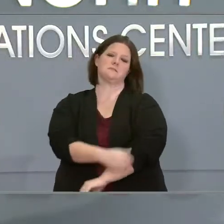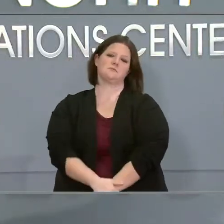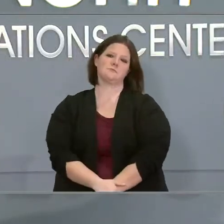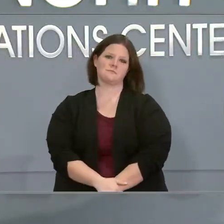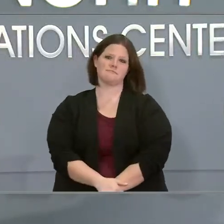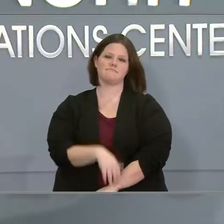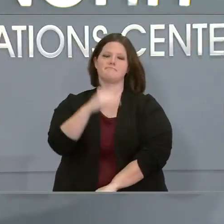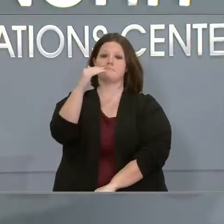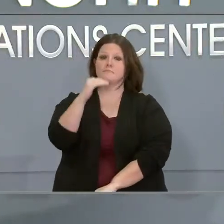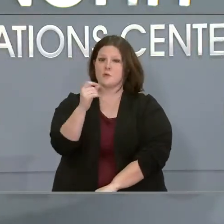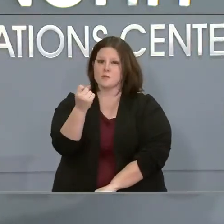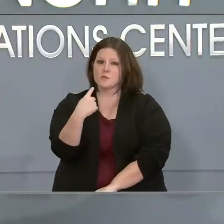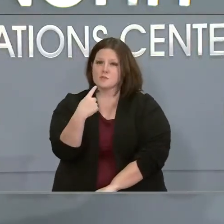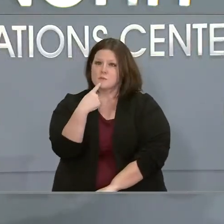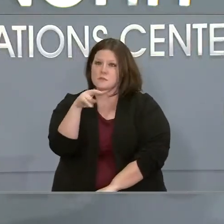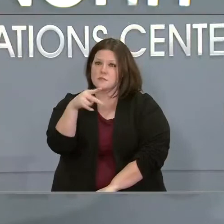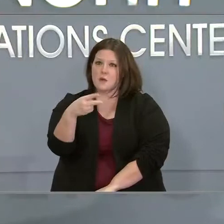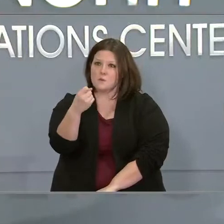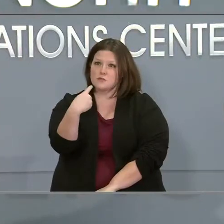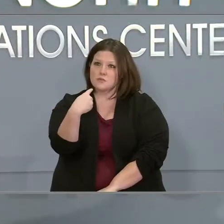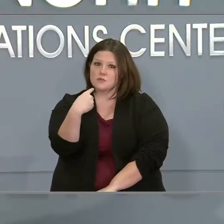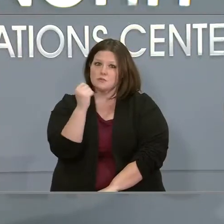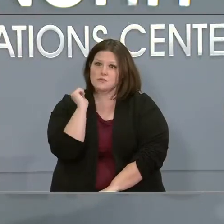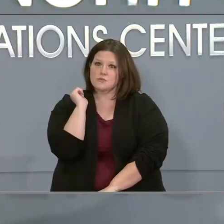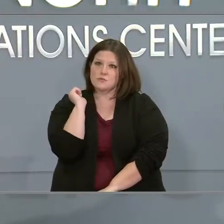Next question.